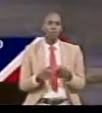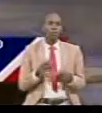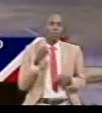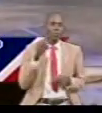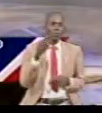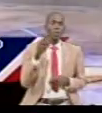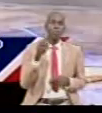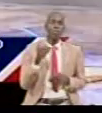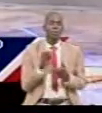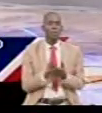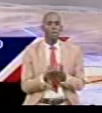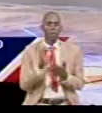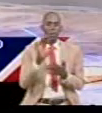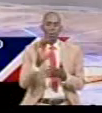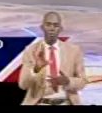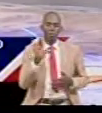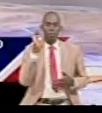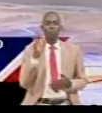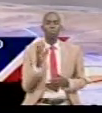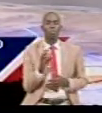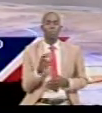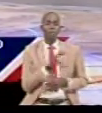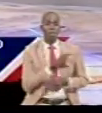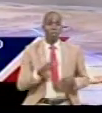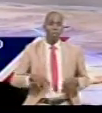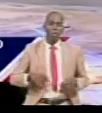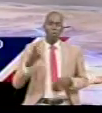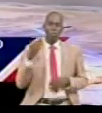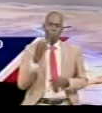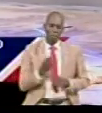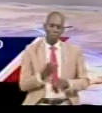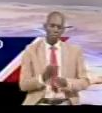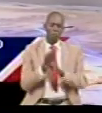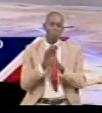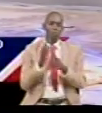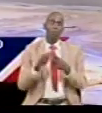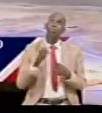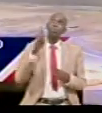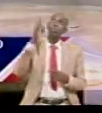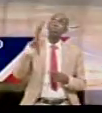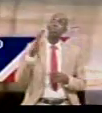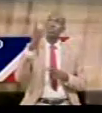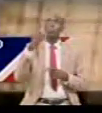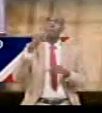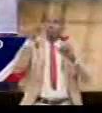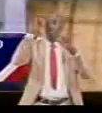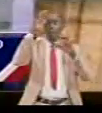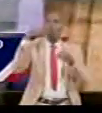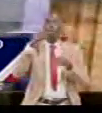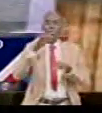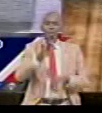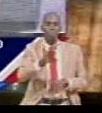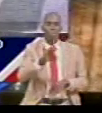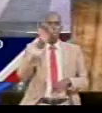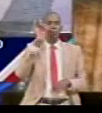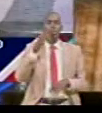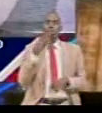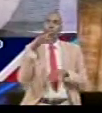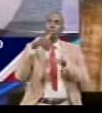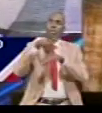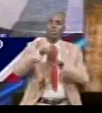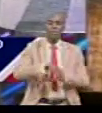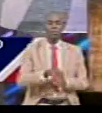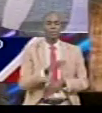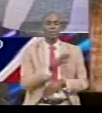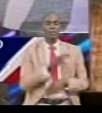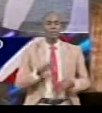him. That's Christ. He was faithful to God, to the Father who appointed him, who sent him. And